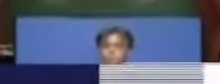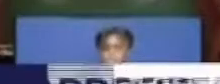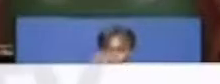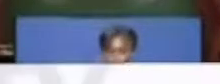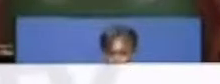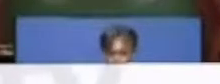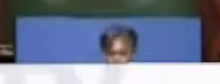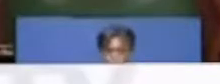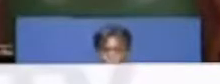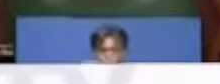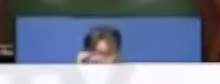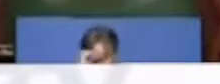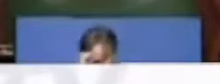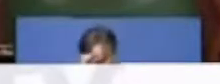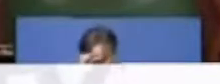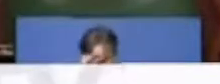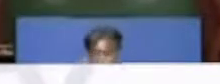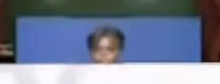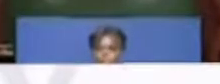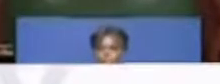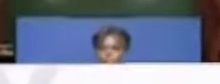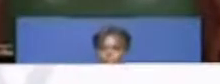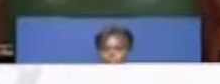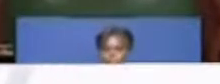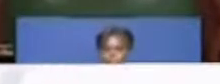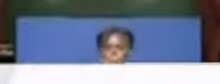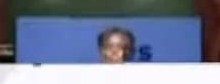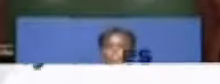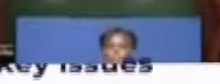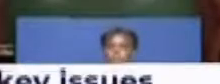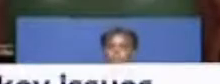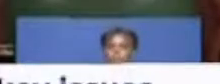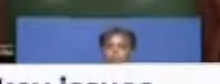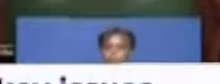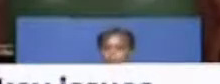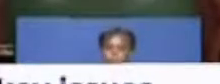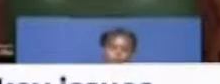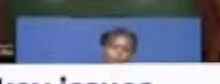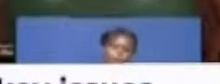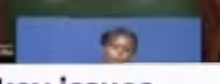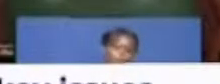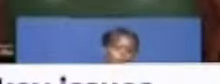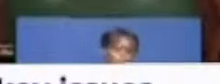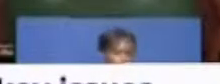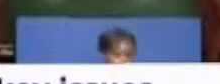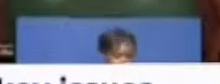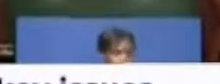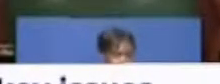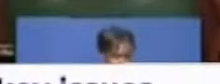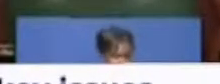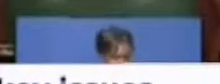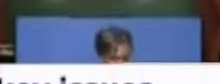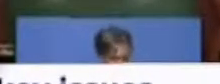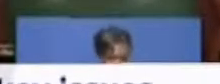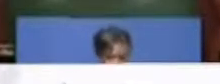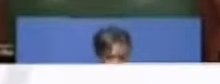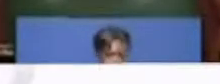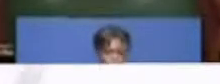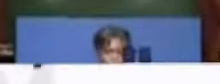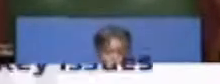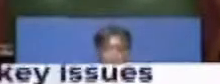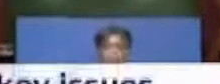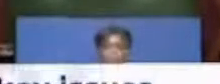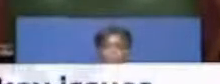county governments, as well as our development partners. The aim of this investment is to improve the livelihoods of vulnerable